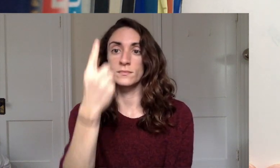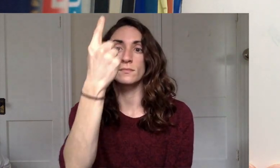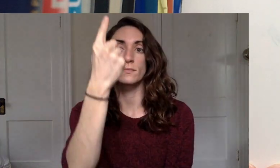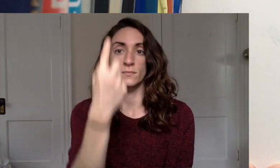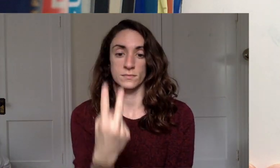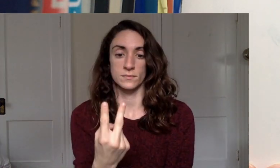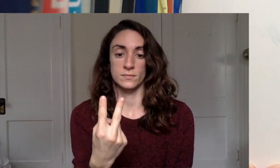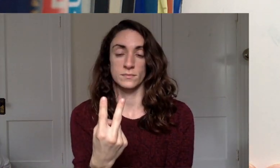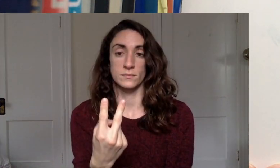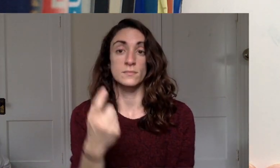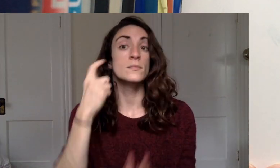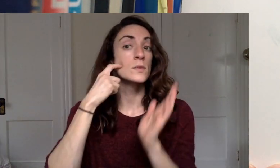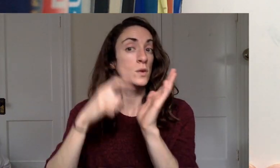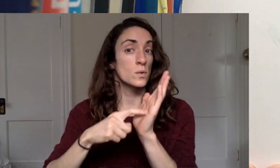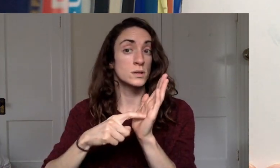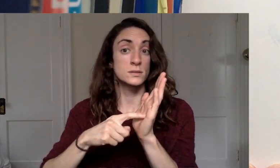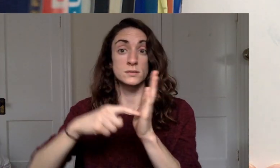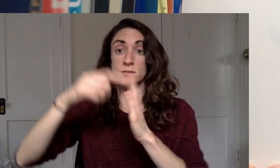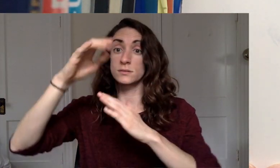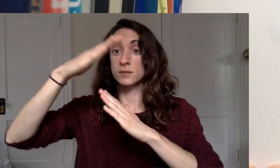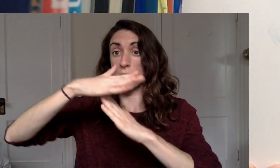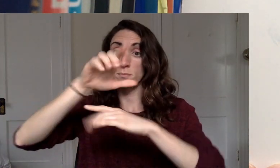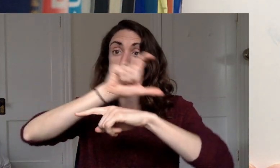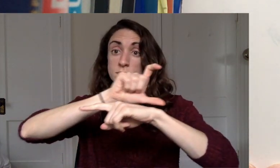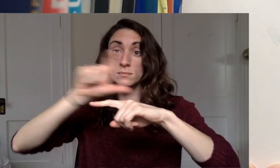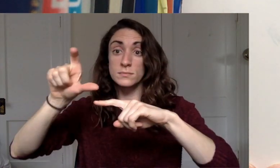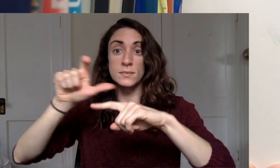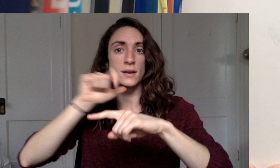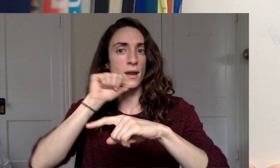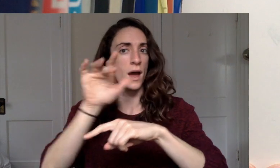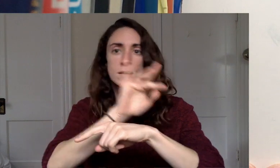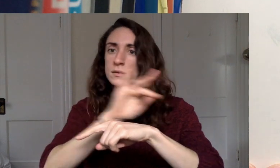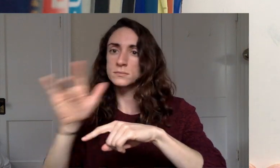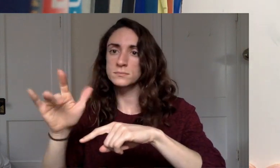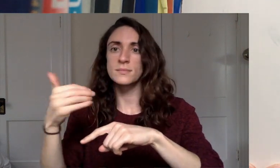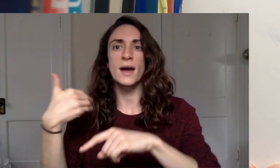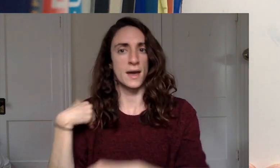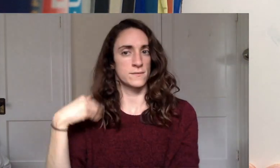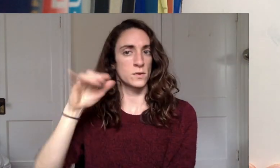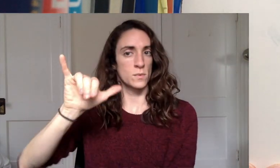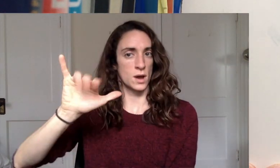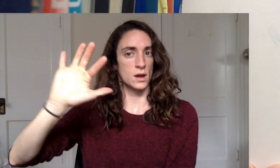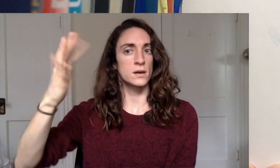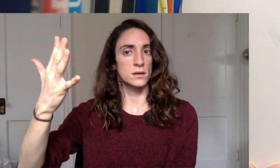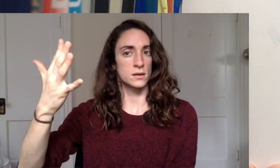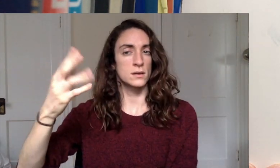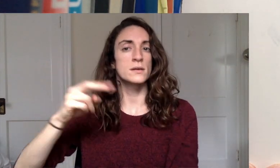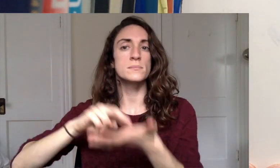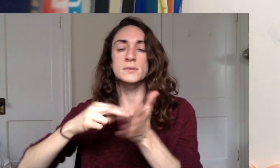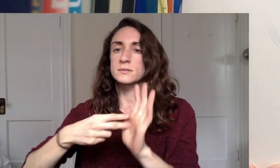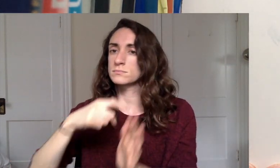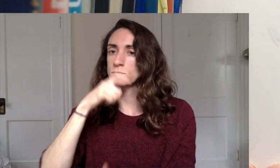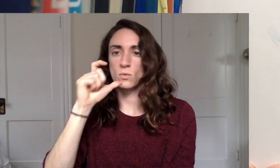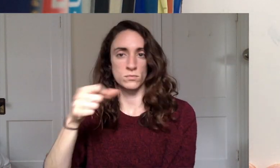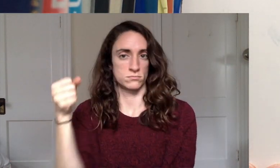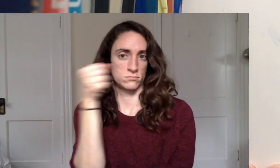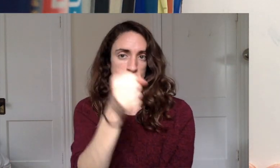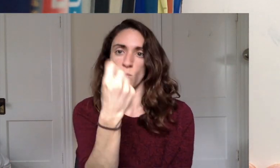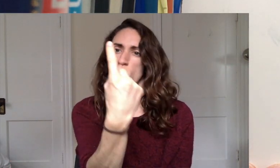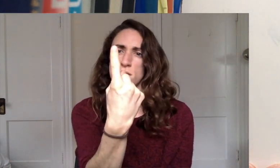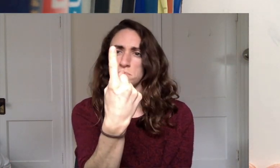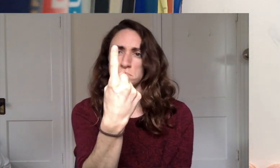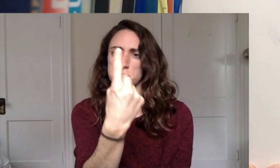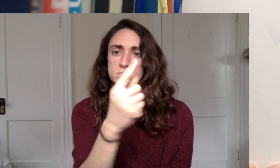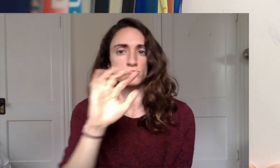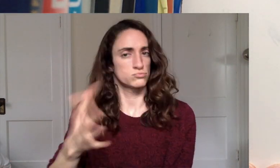denominator. Now in contrast to a previous problem, you can see that in the numerator there is another term besides that 1, which means we don't have to keep that